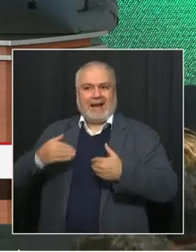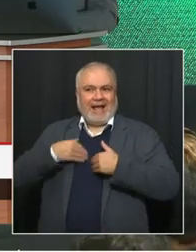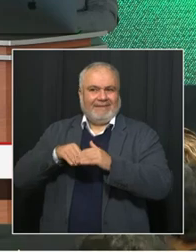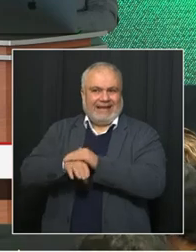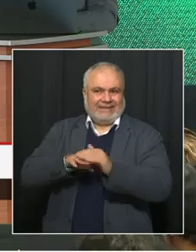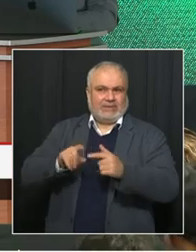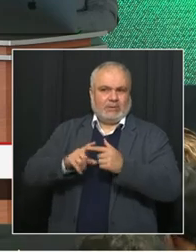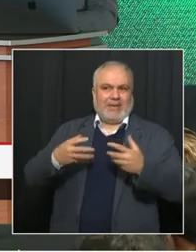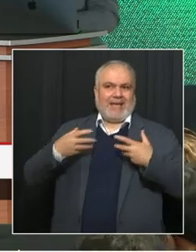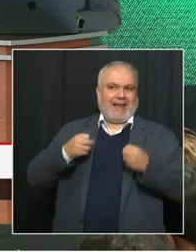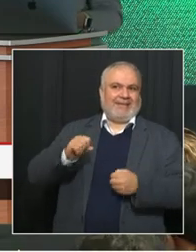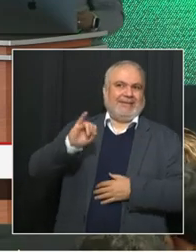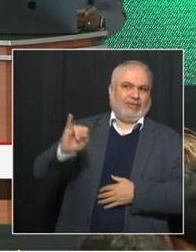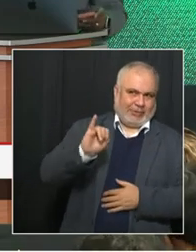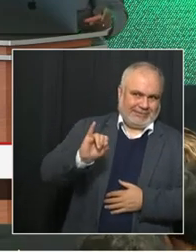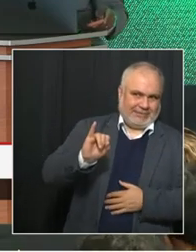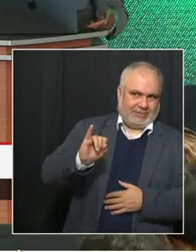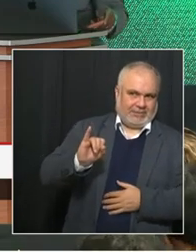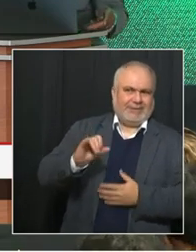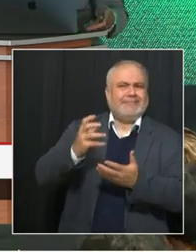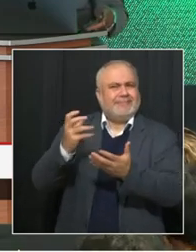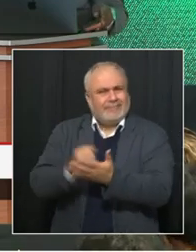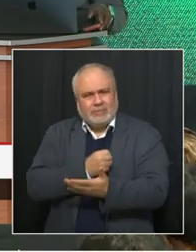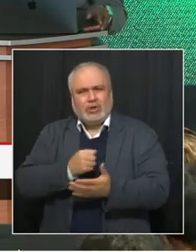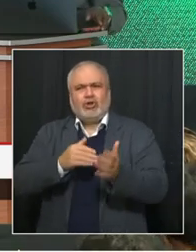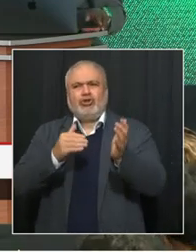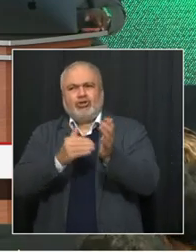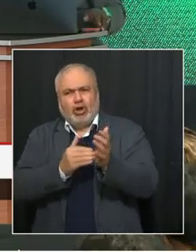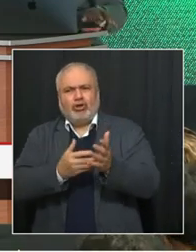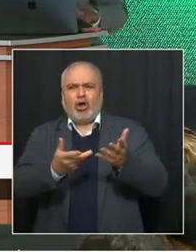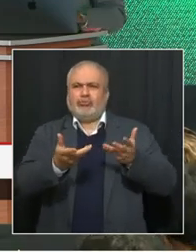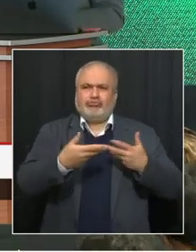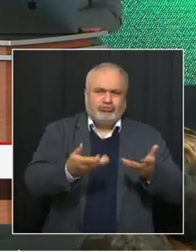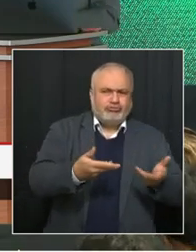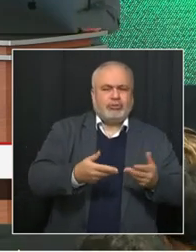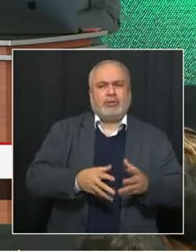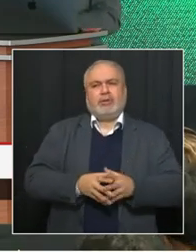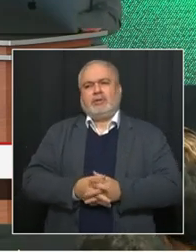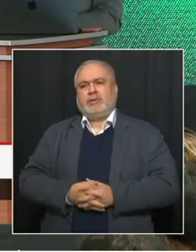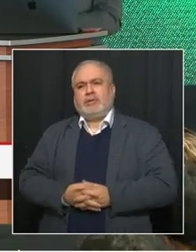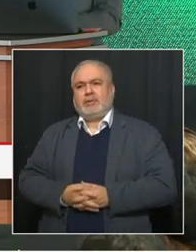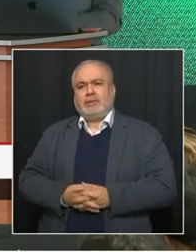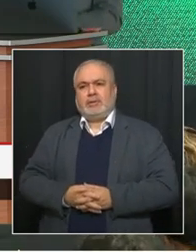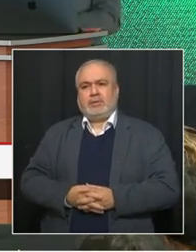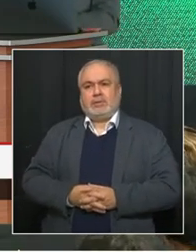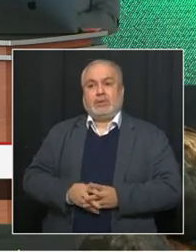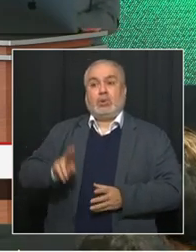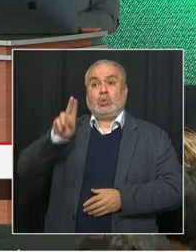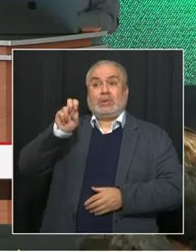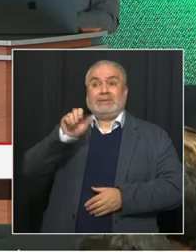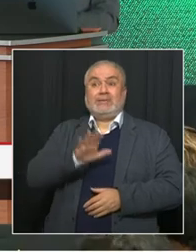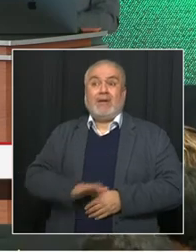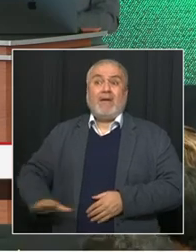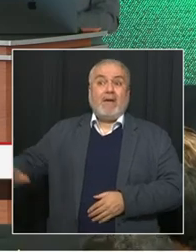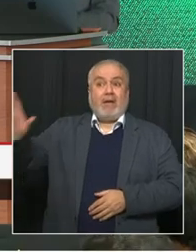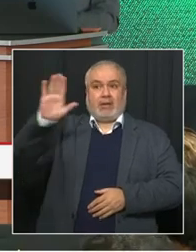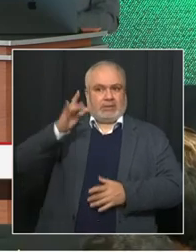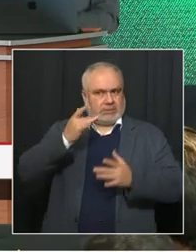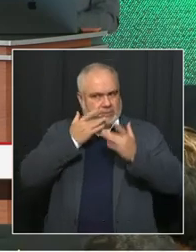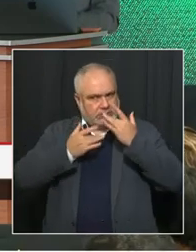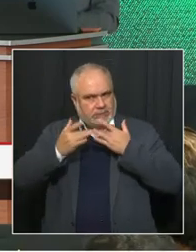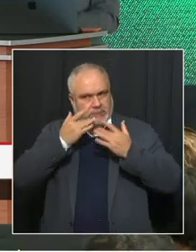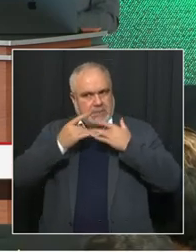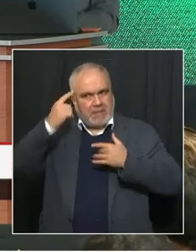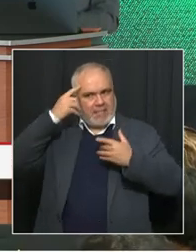their doctors. There is a nationwide shortage of mental health providers, however. And